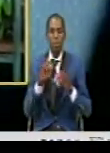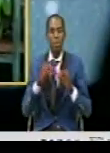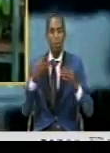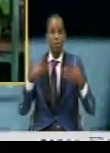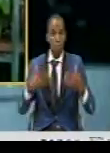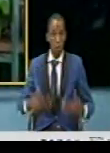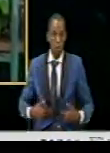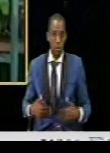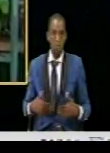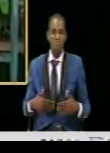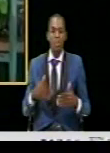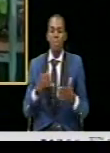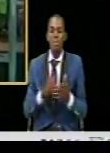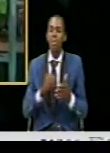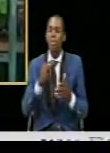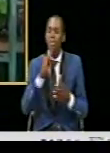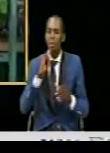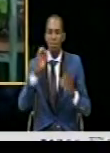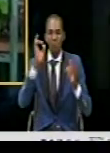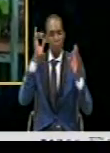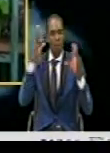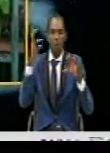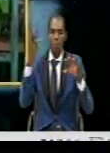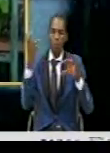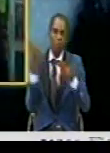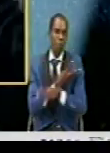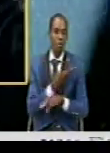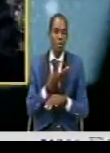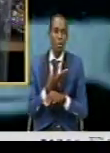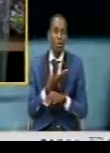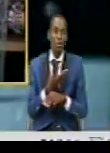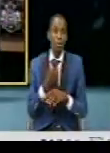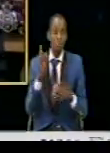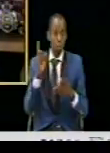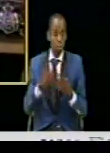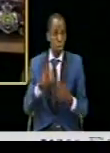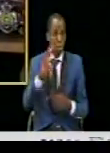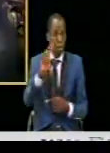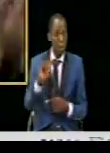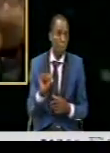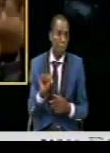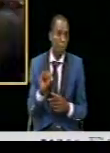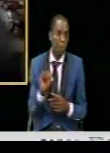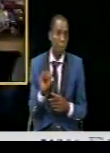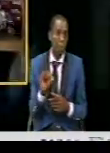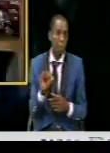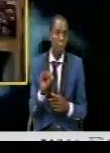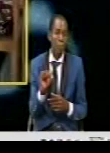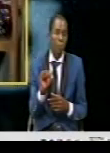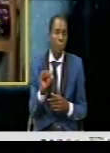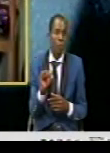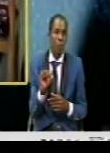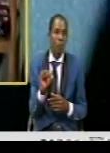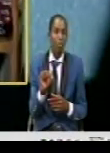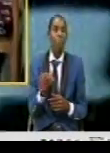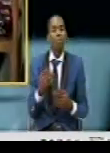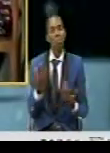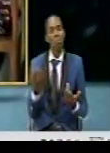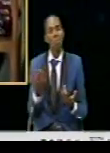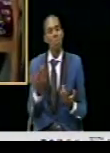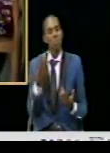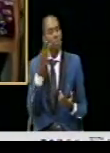headache and the coldness of body. These symptoms is beyond worse, beyond